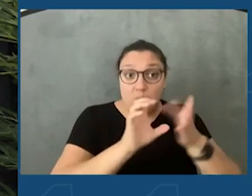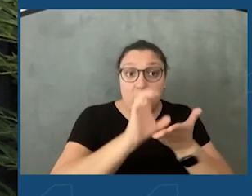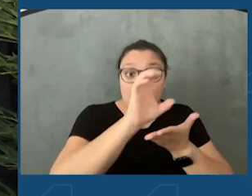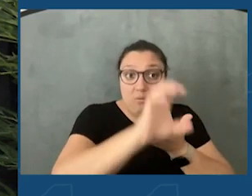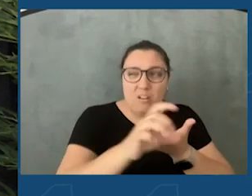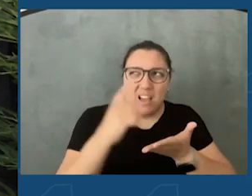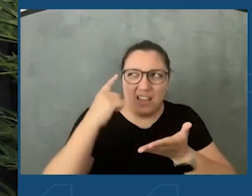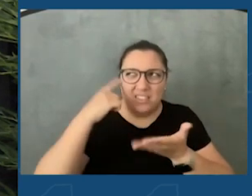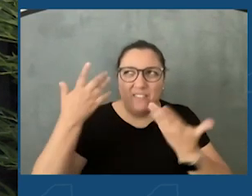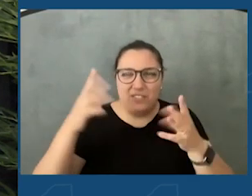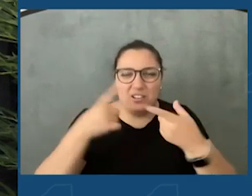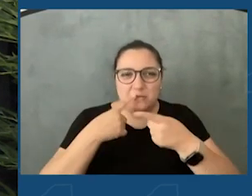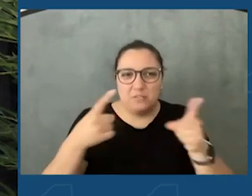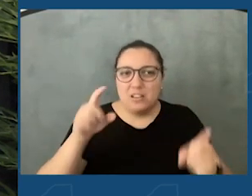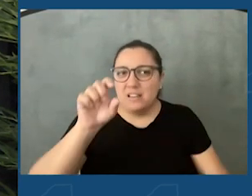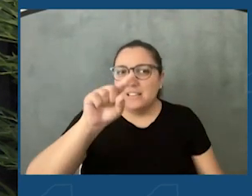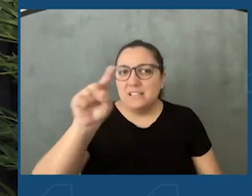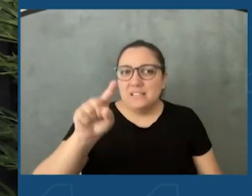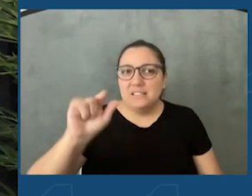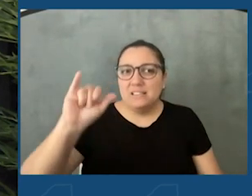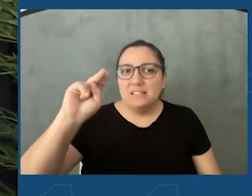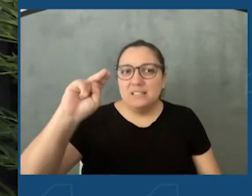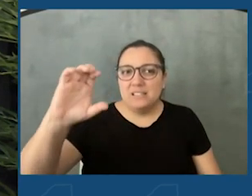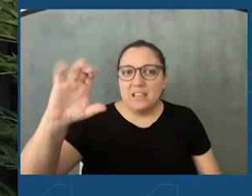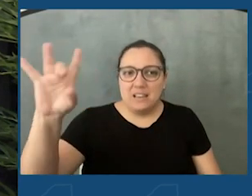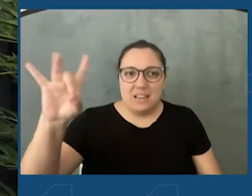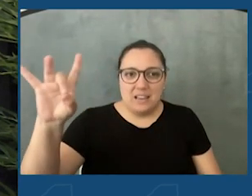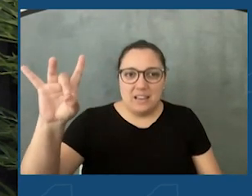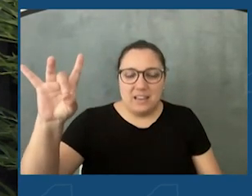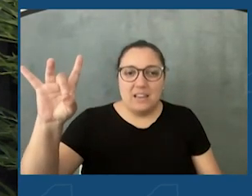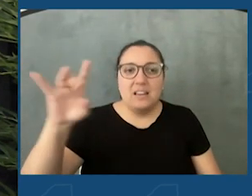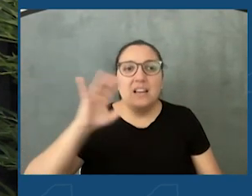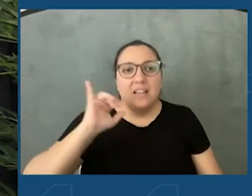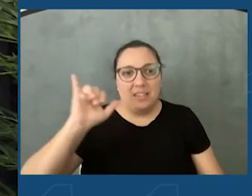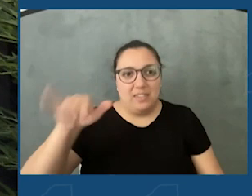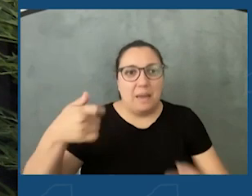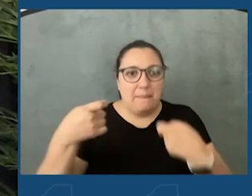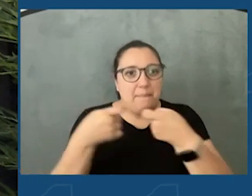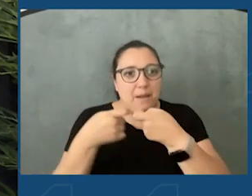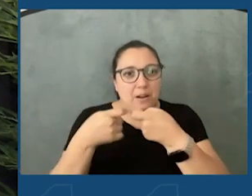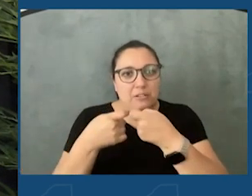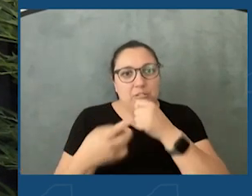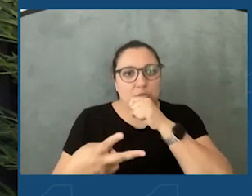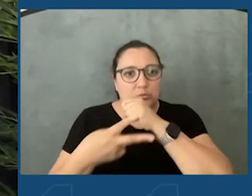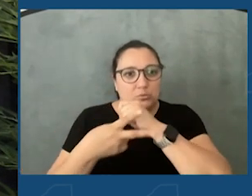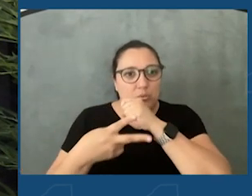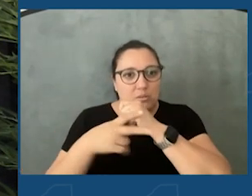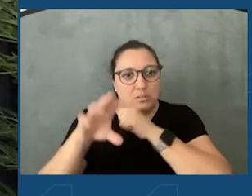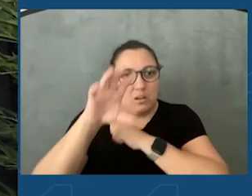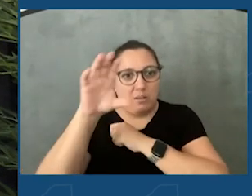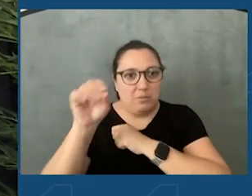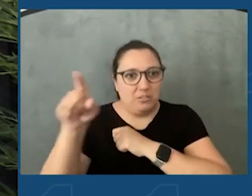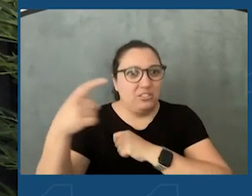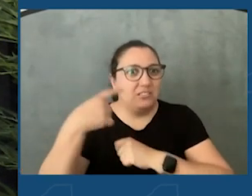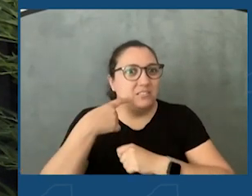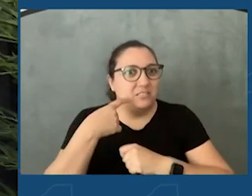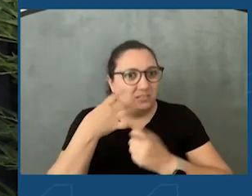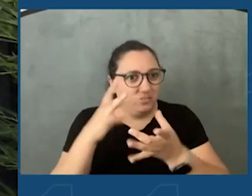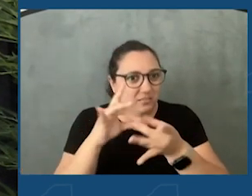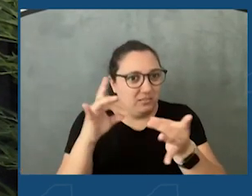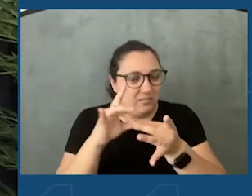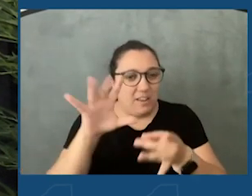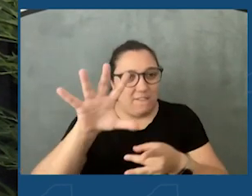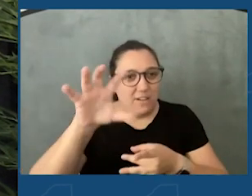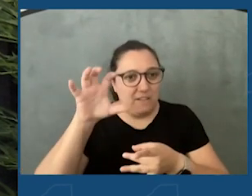to Zinc 8, a cutting-edge battery storage company that will create hundreds of jobs, as she said, 500 jobs, right